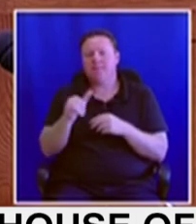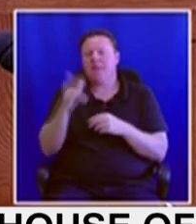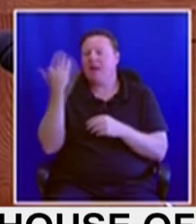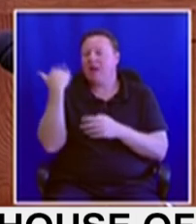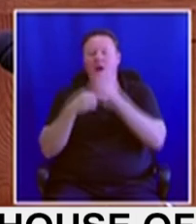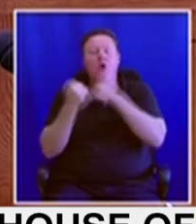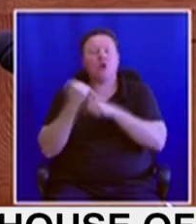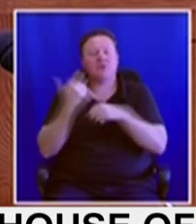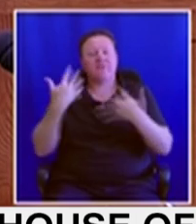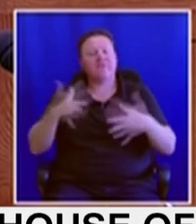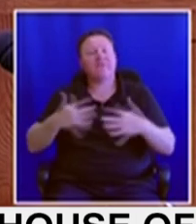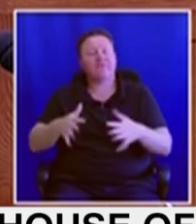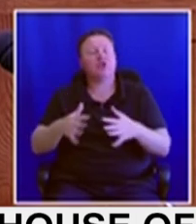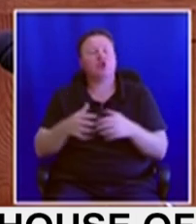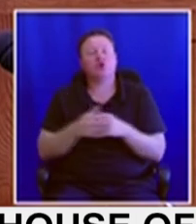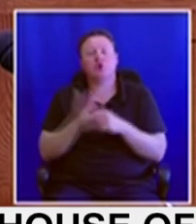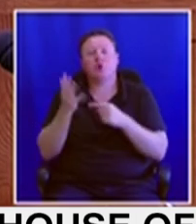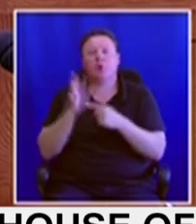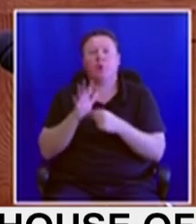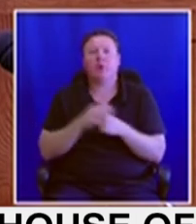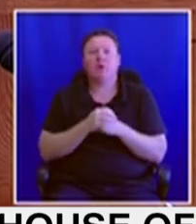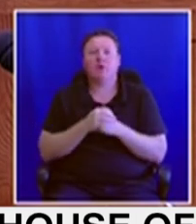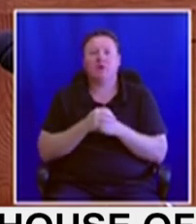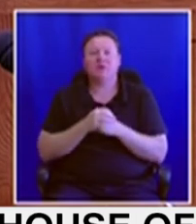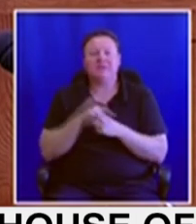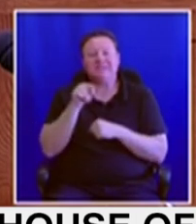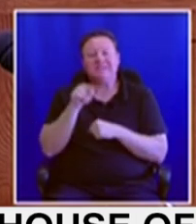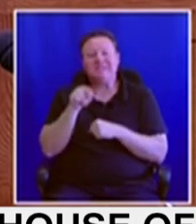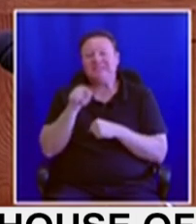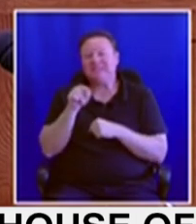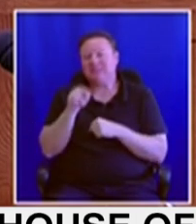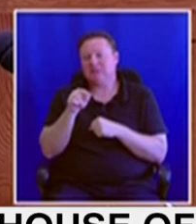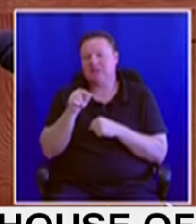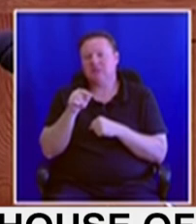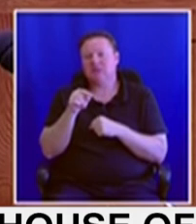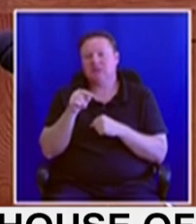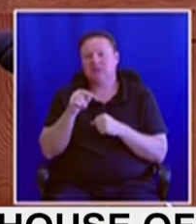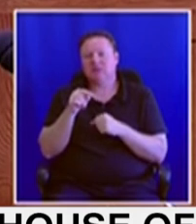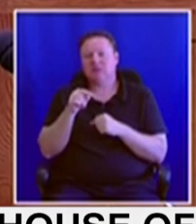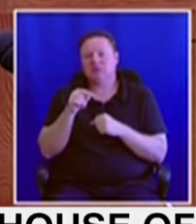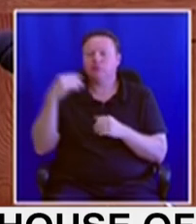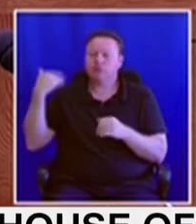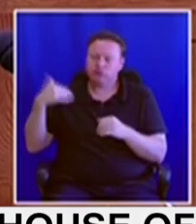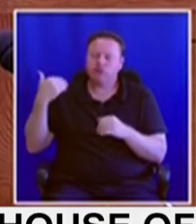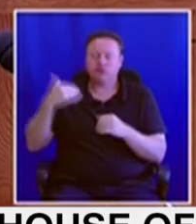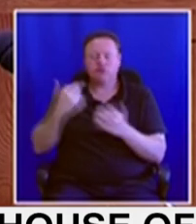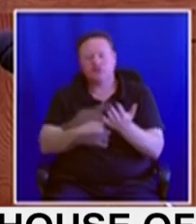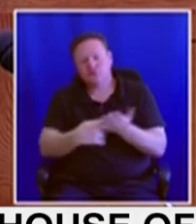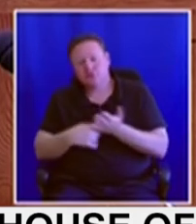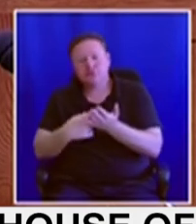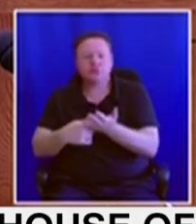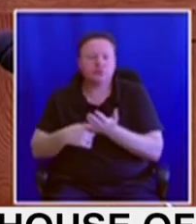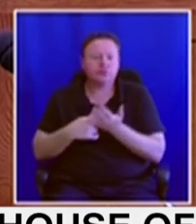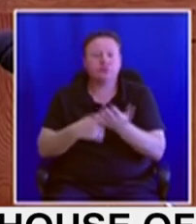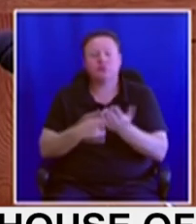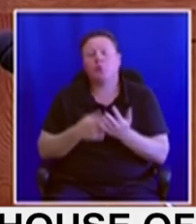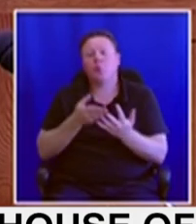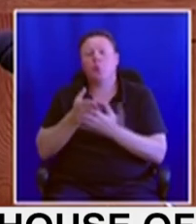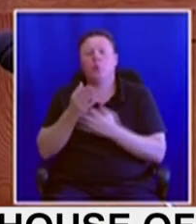last year. The summit came after a series of consultations coordinated under the